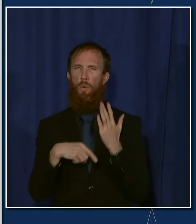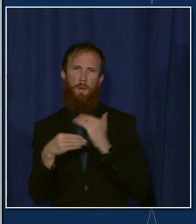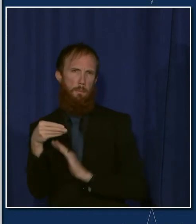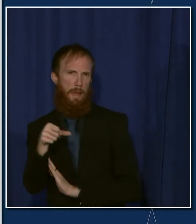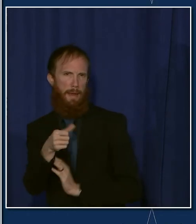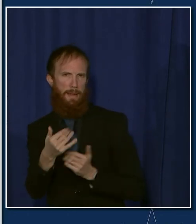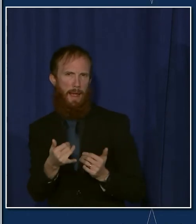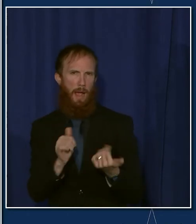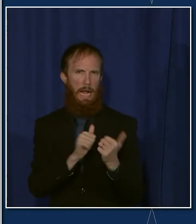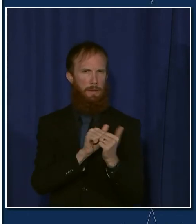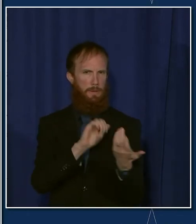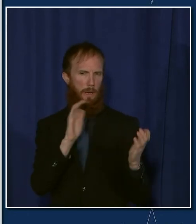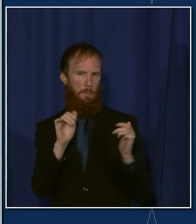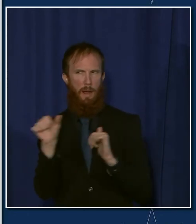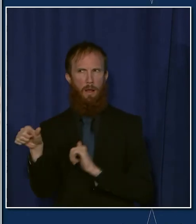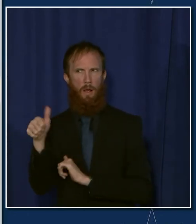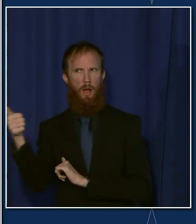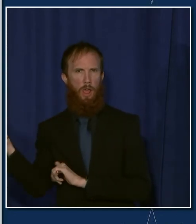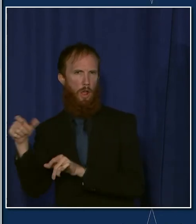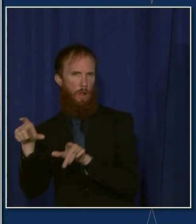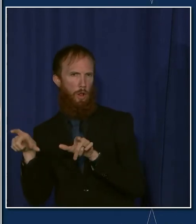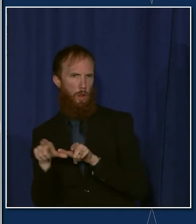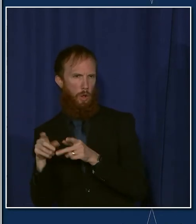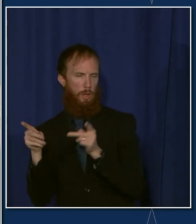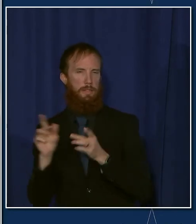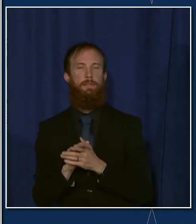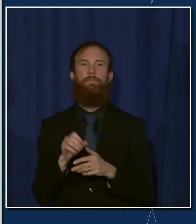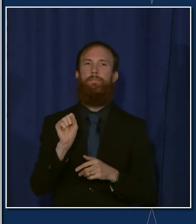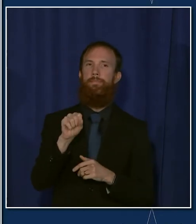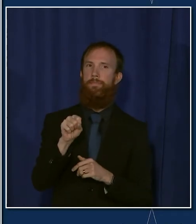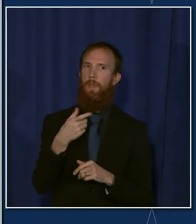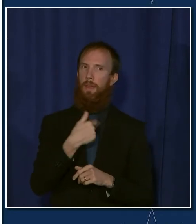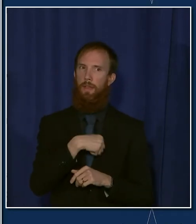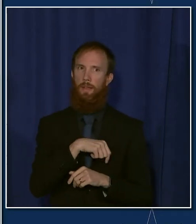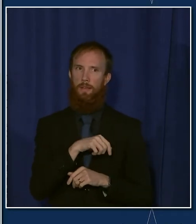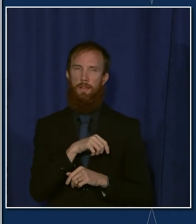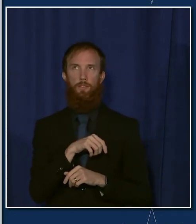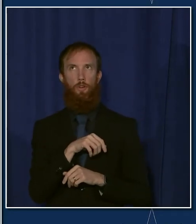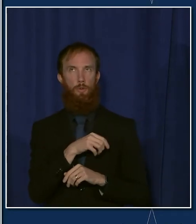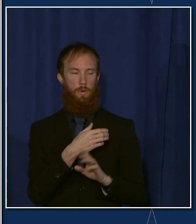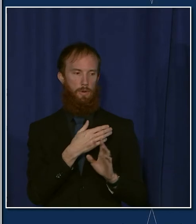that compare to other places? Yeah, so we've increased sub